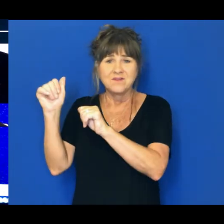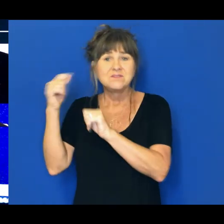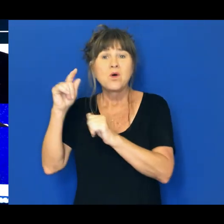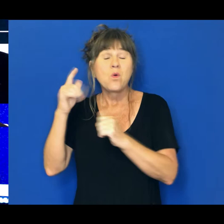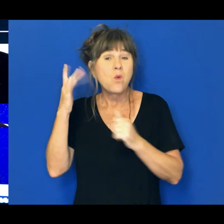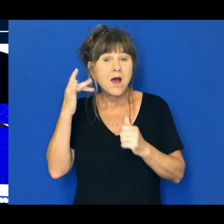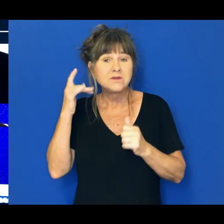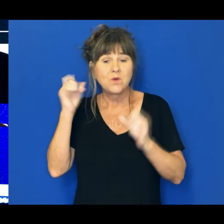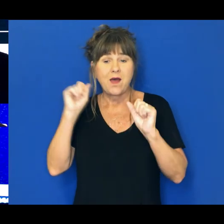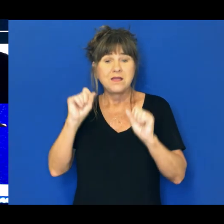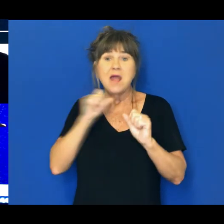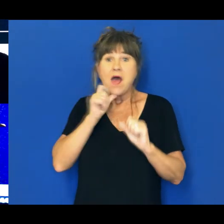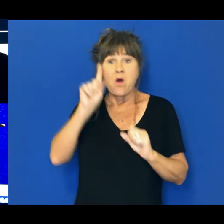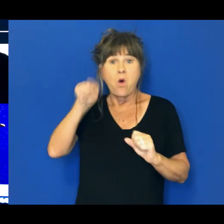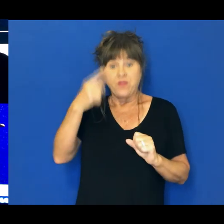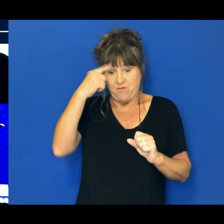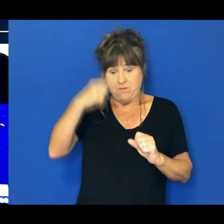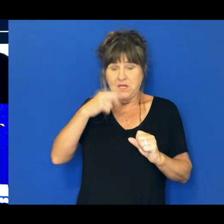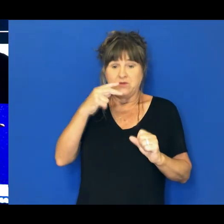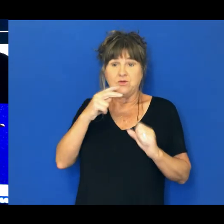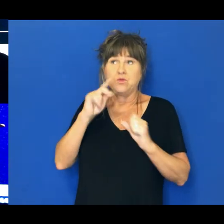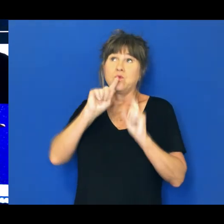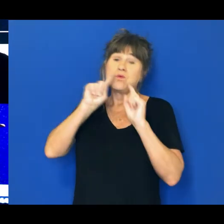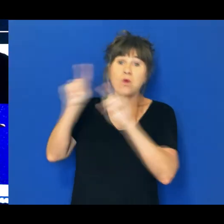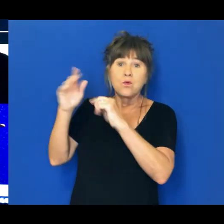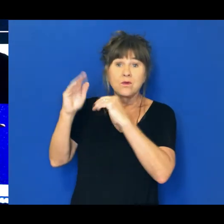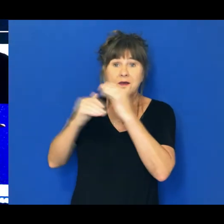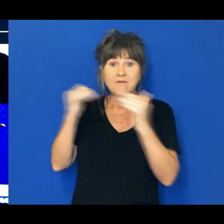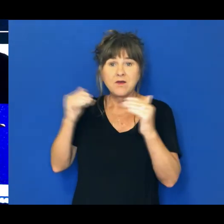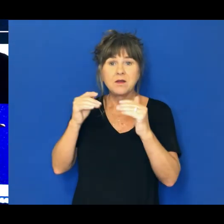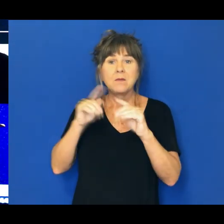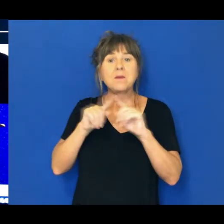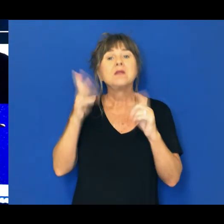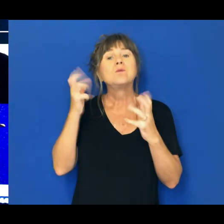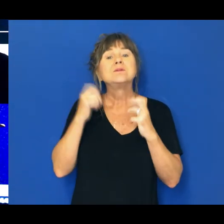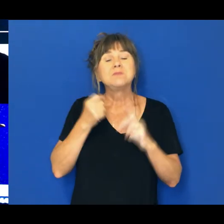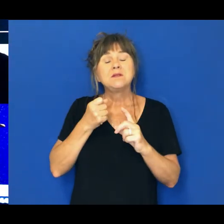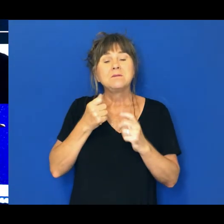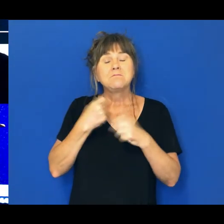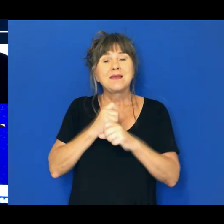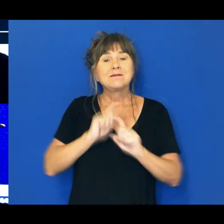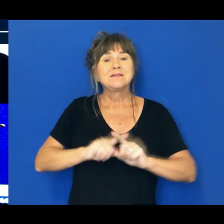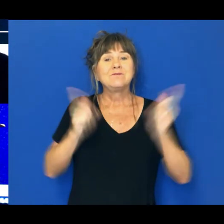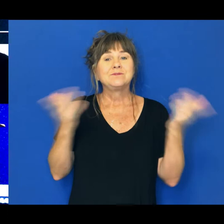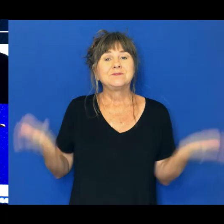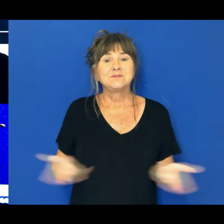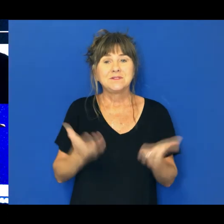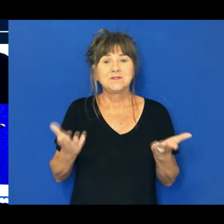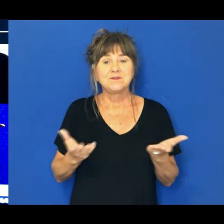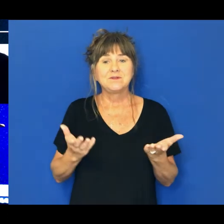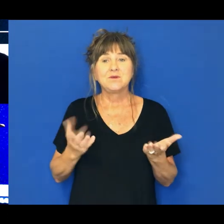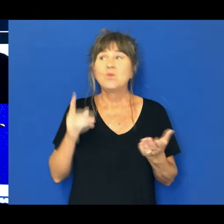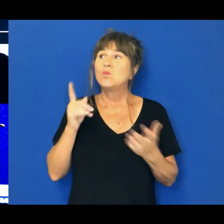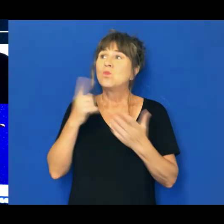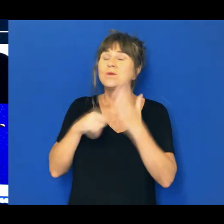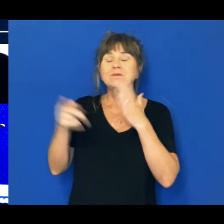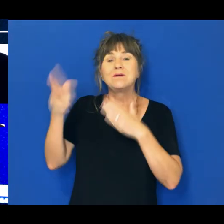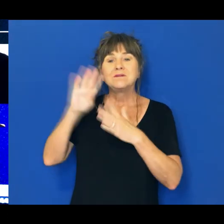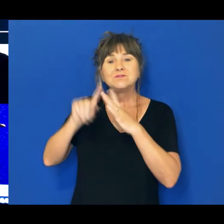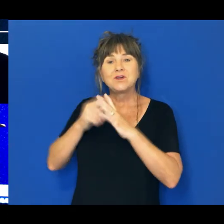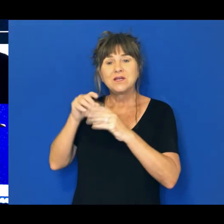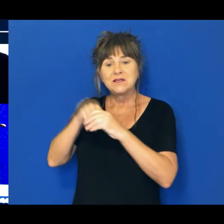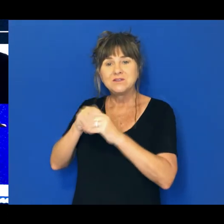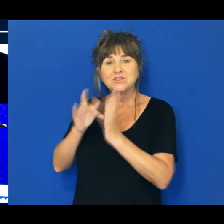and make a difference. So that what God began in him, God can continue through you and me.